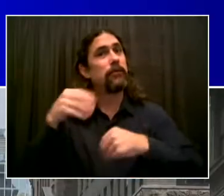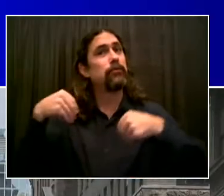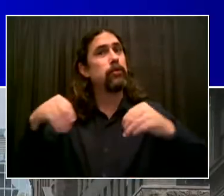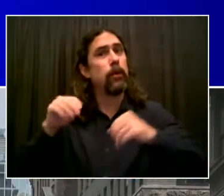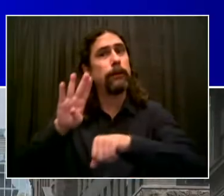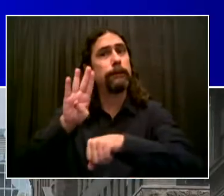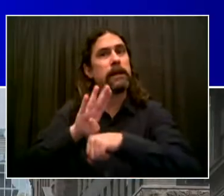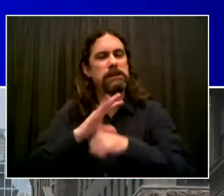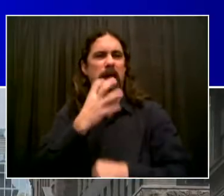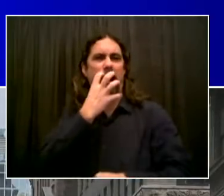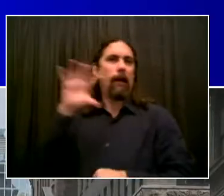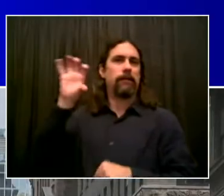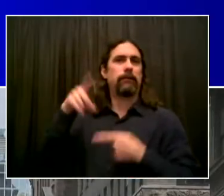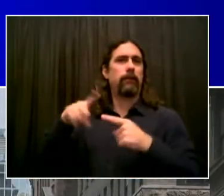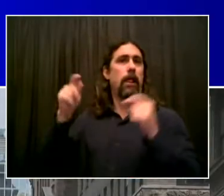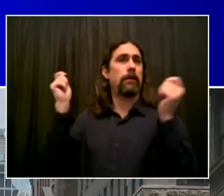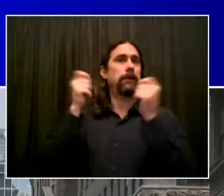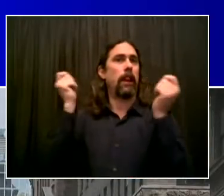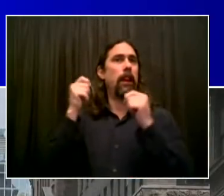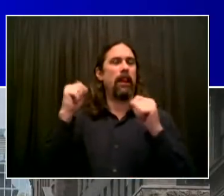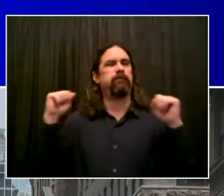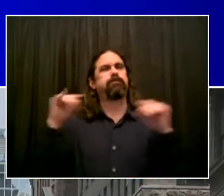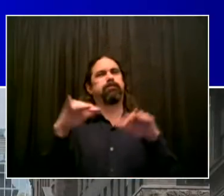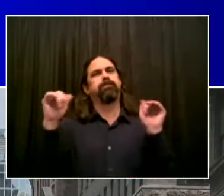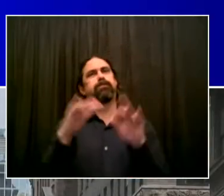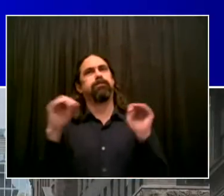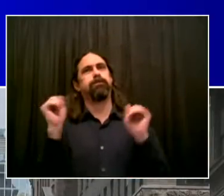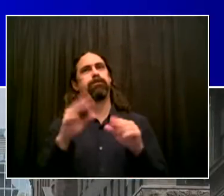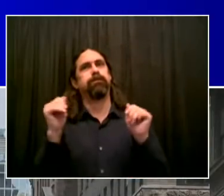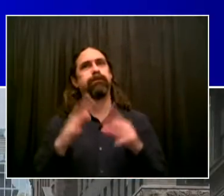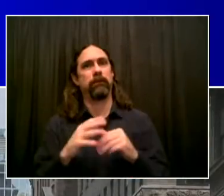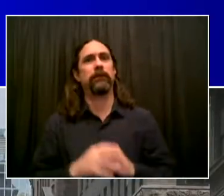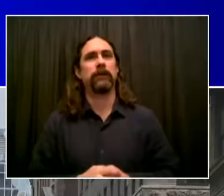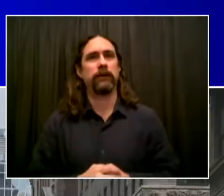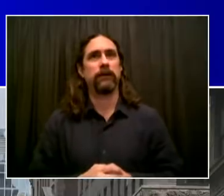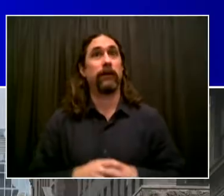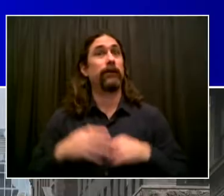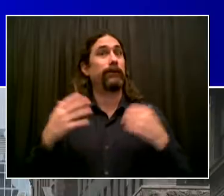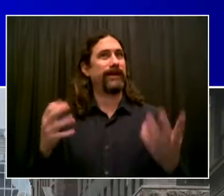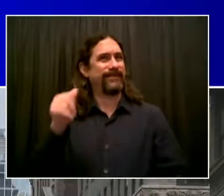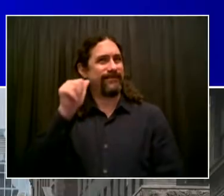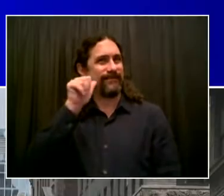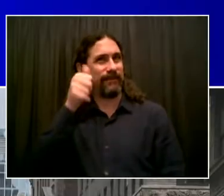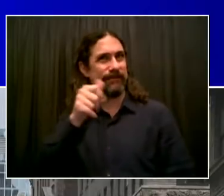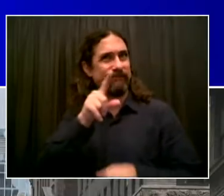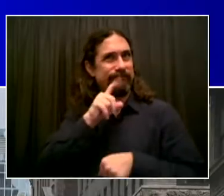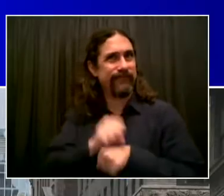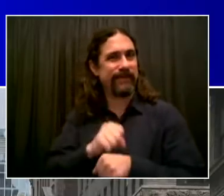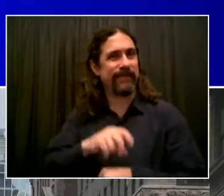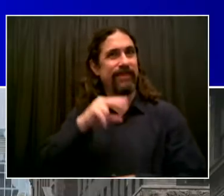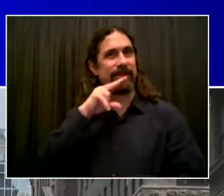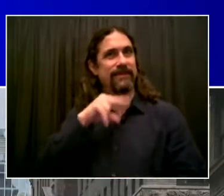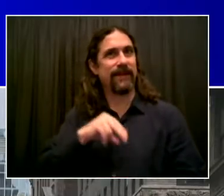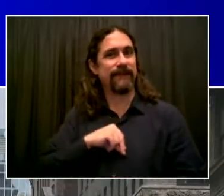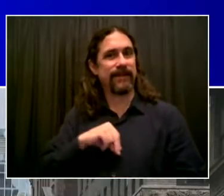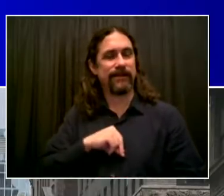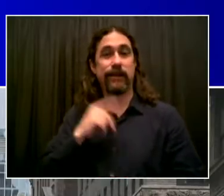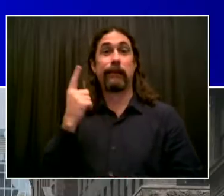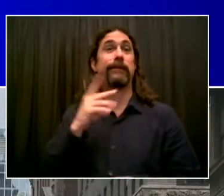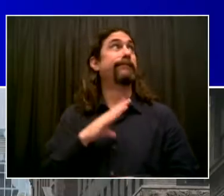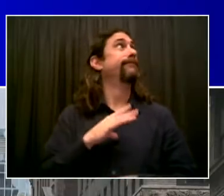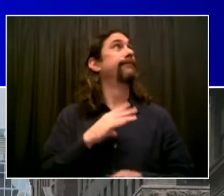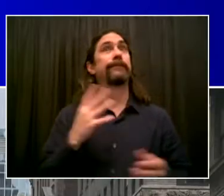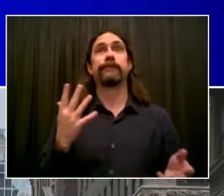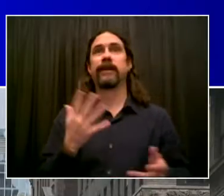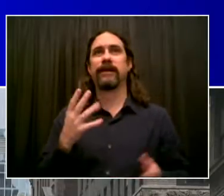one of the best events that happens the whole year, the Thanksgiving Parade. And I want to thank everyone at Macy's. They do an amazing job every year. Last